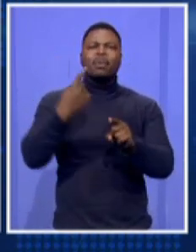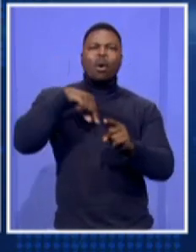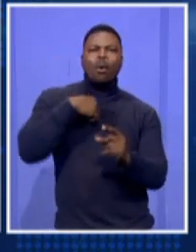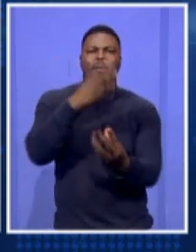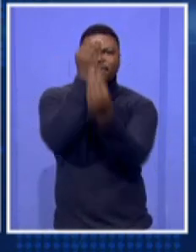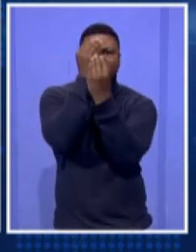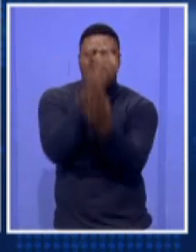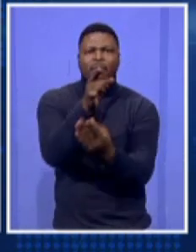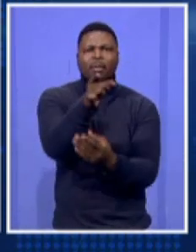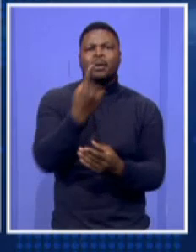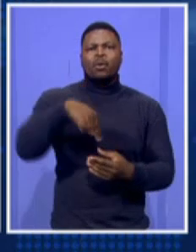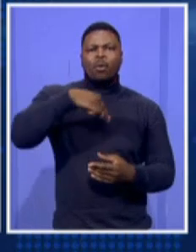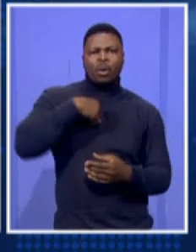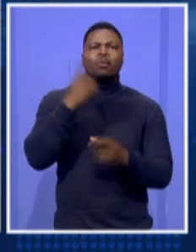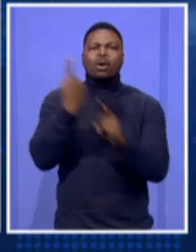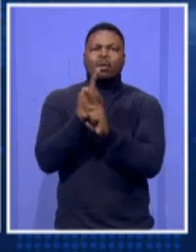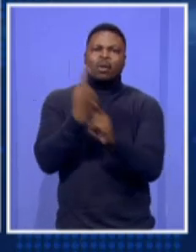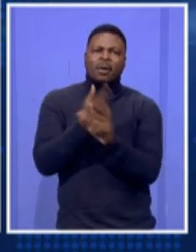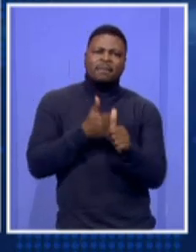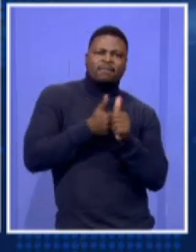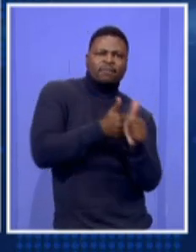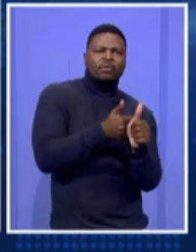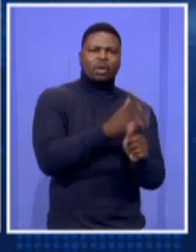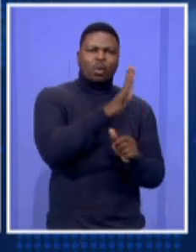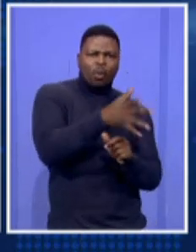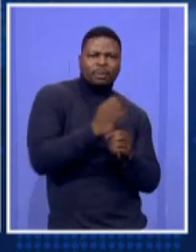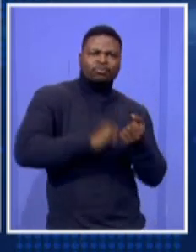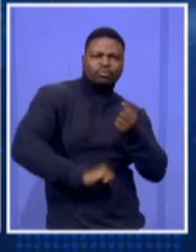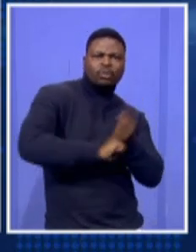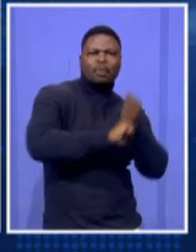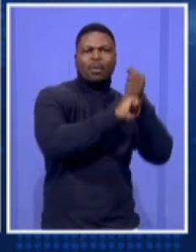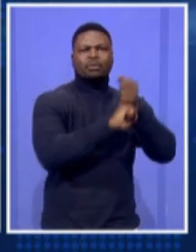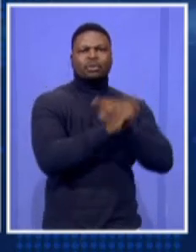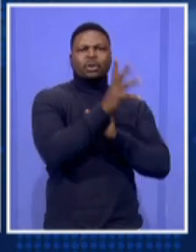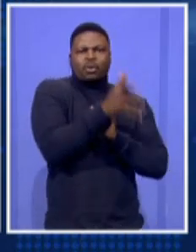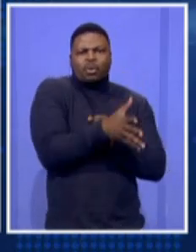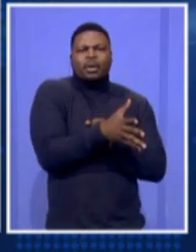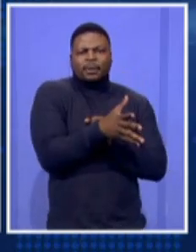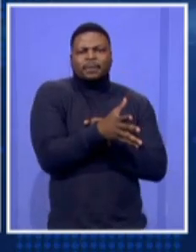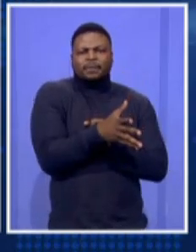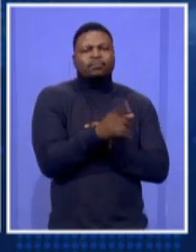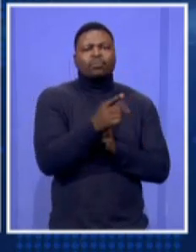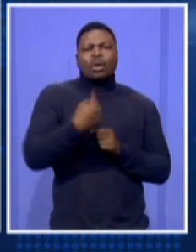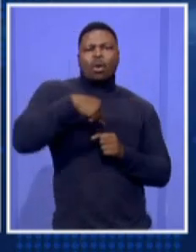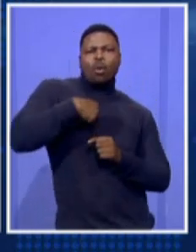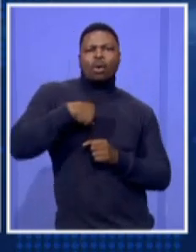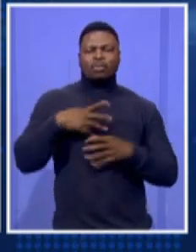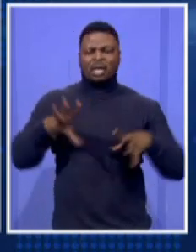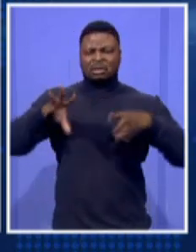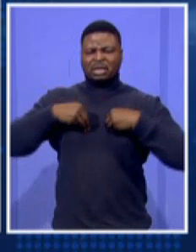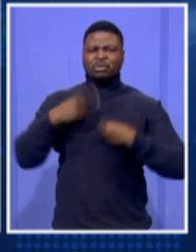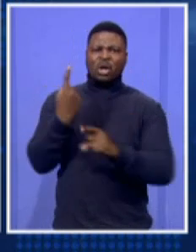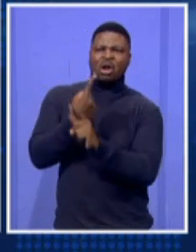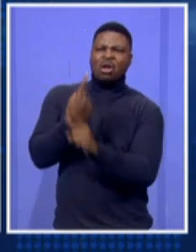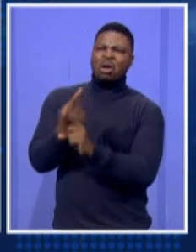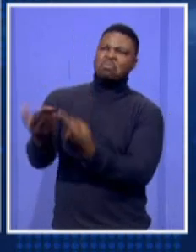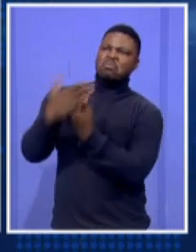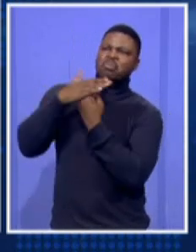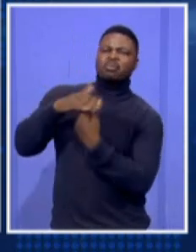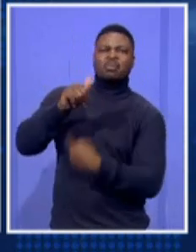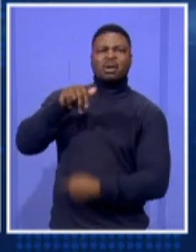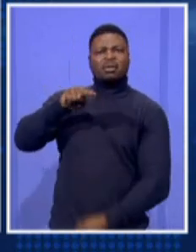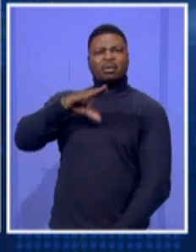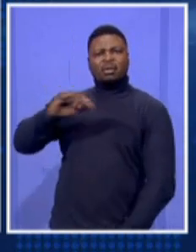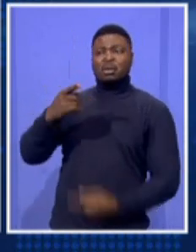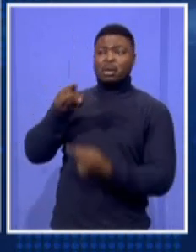will stand by him. We will defend him. And we're not going to allow ourselves to be intimidated as the ANC, or